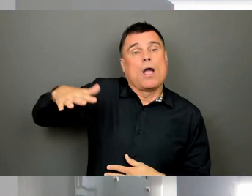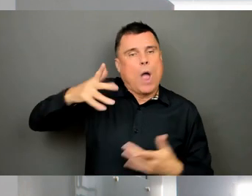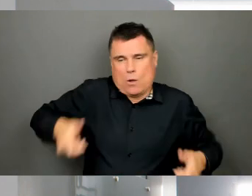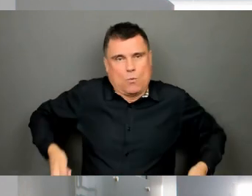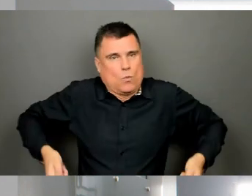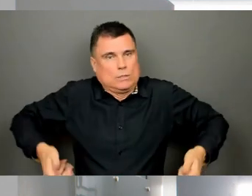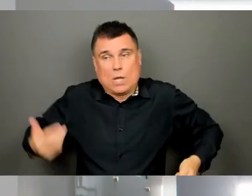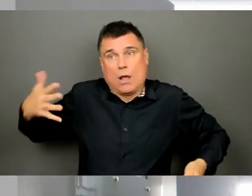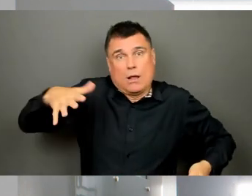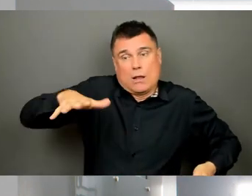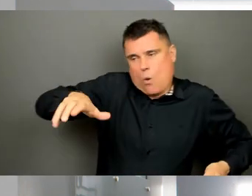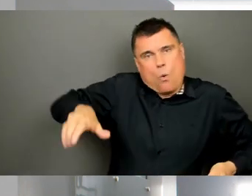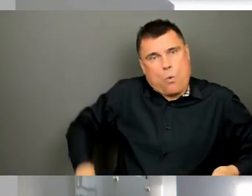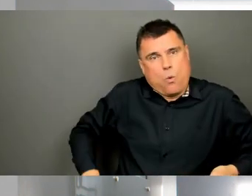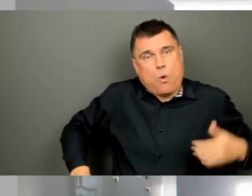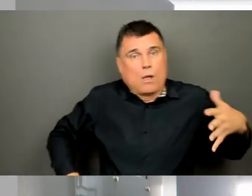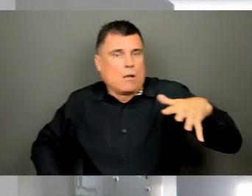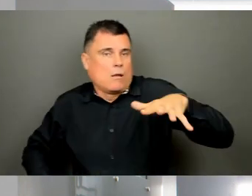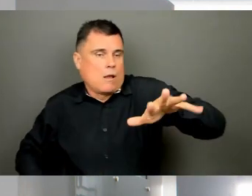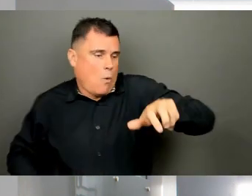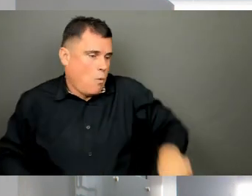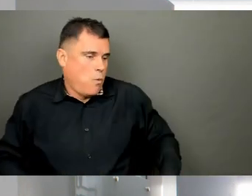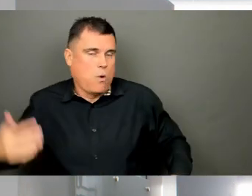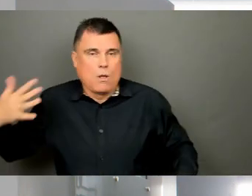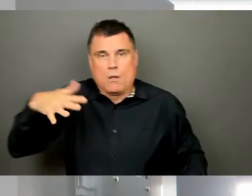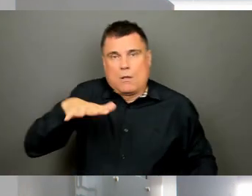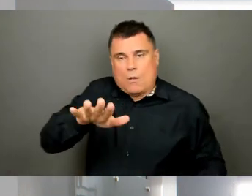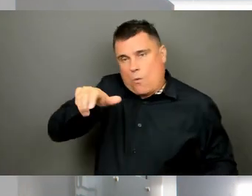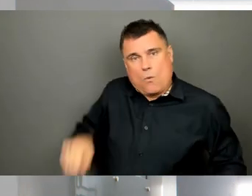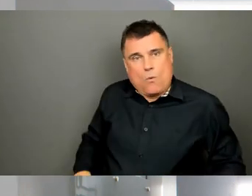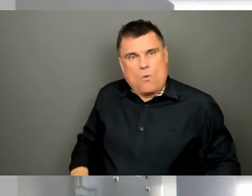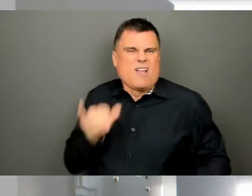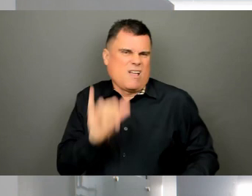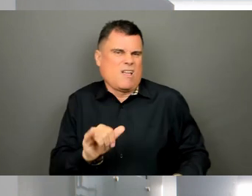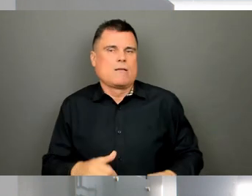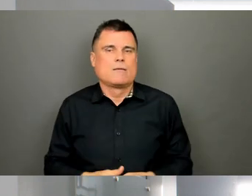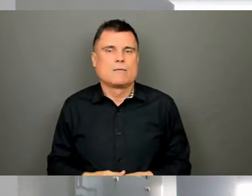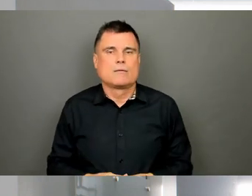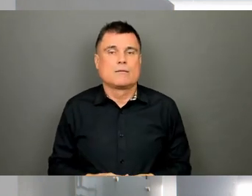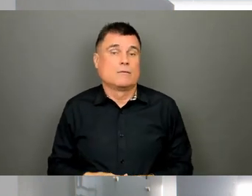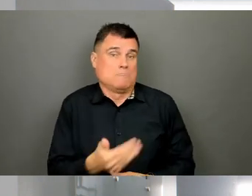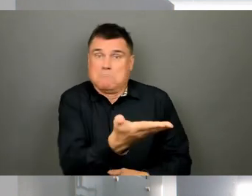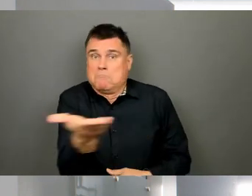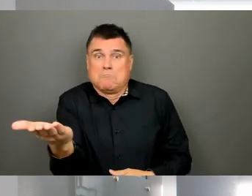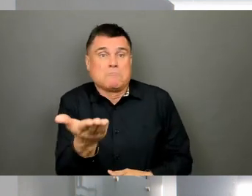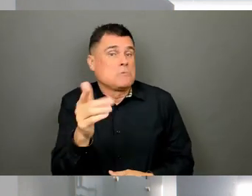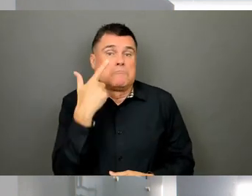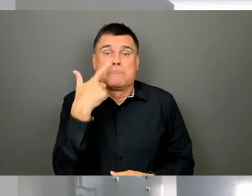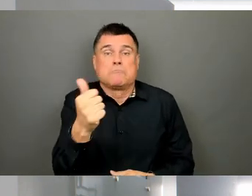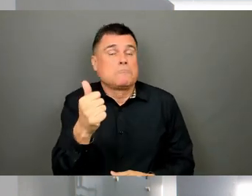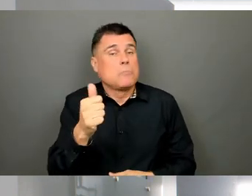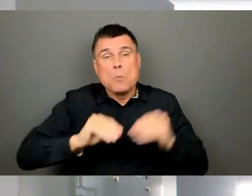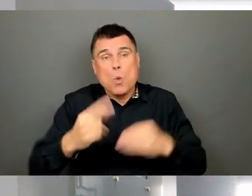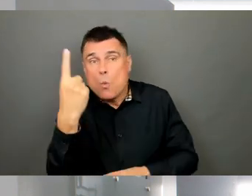more of that down resistance and feel it through my body as I come up. And if you want to move, you can move with